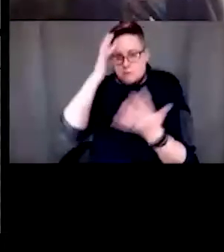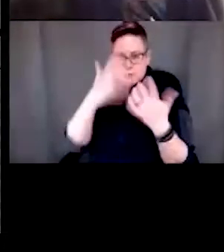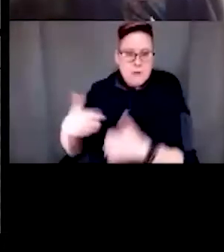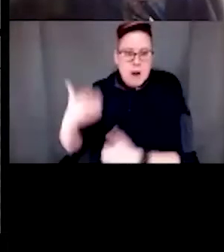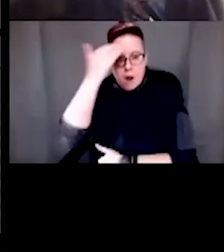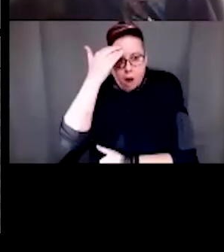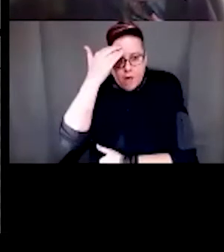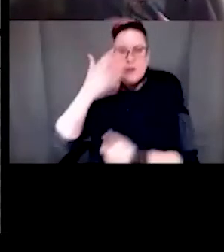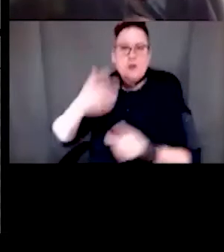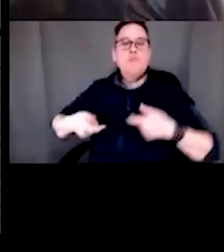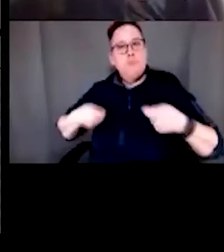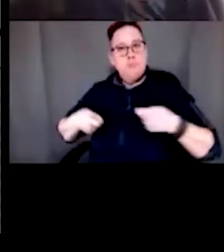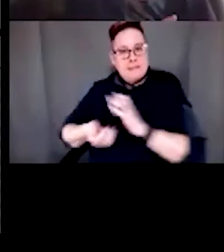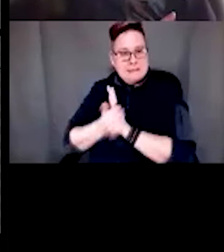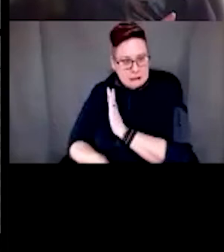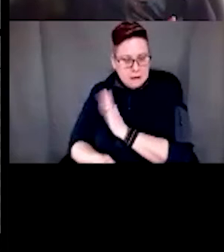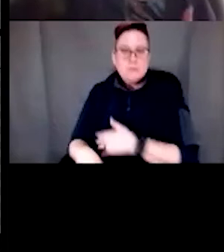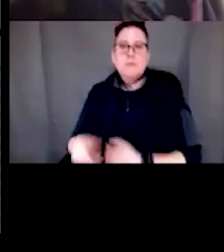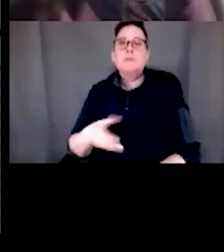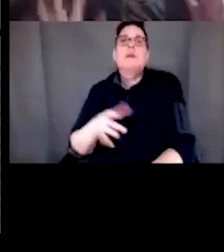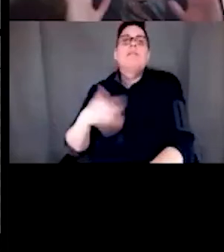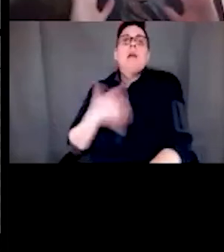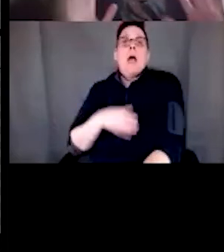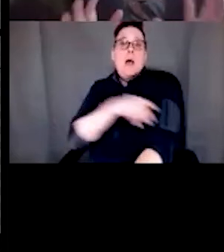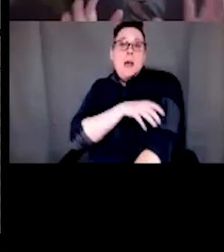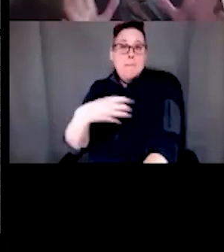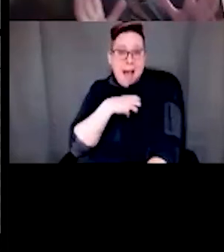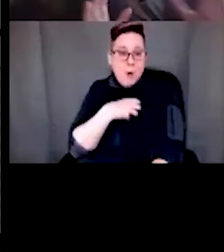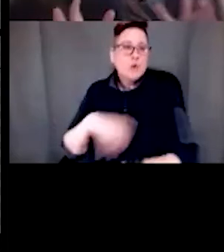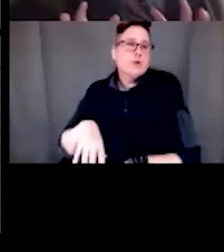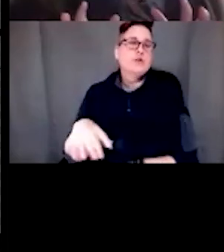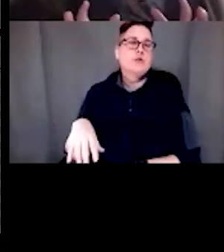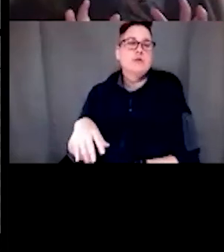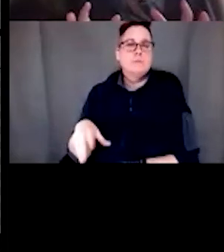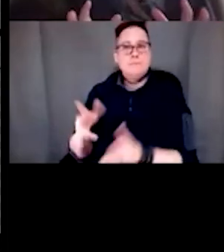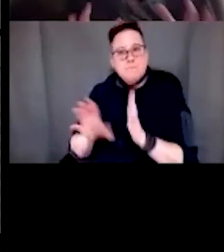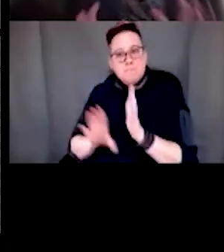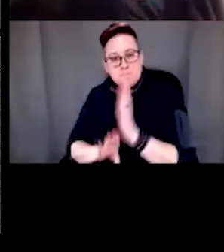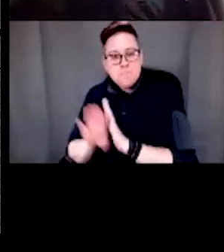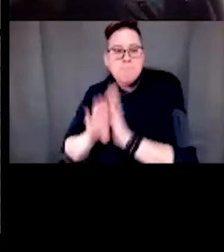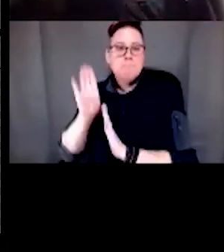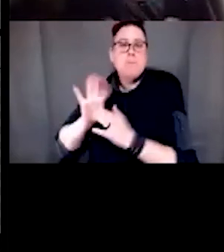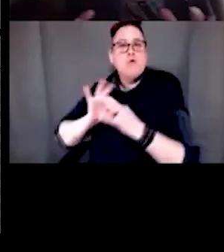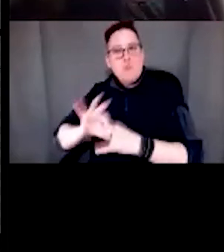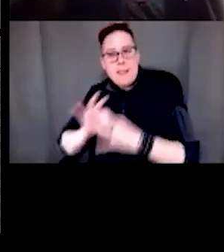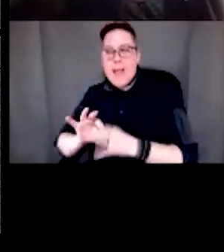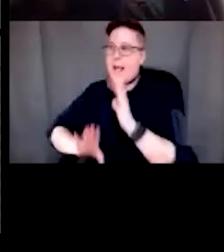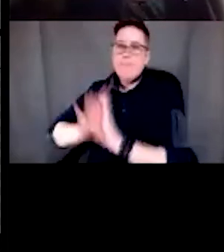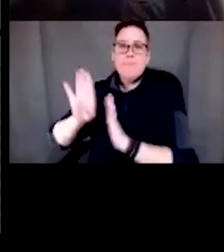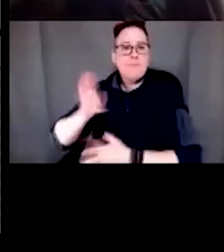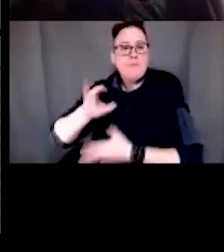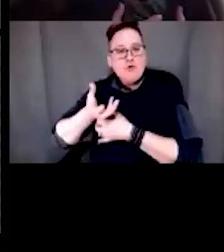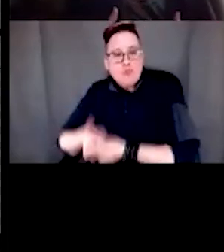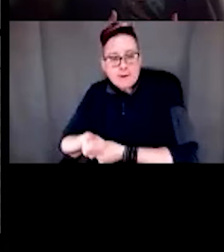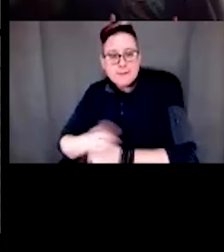emotional management strategies, empower people, promote the development of relationships and